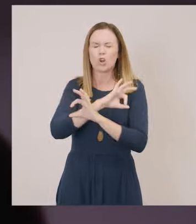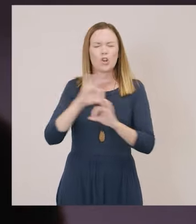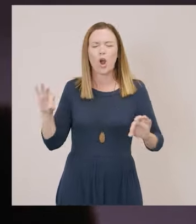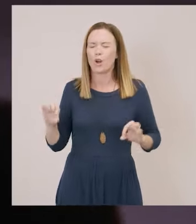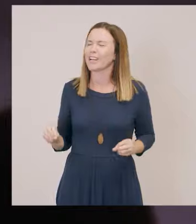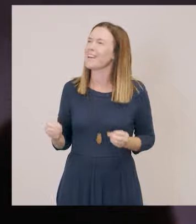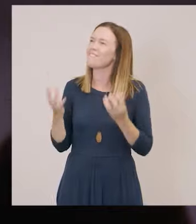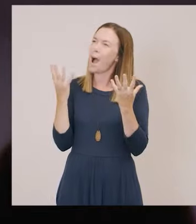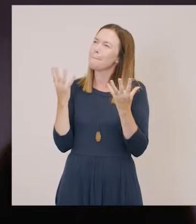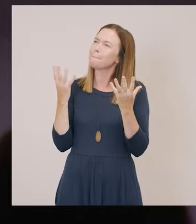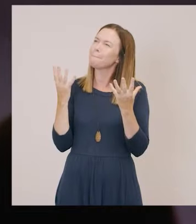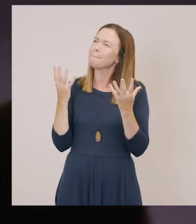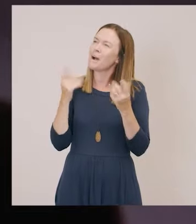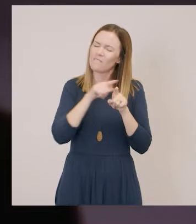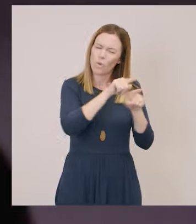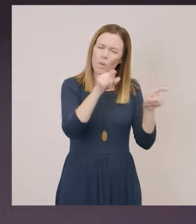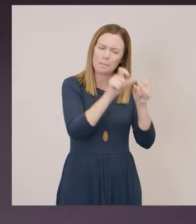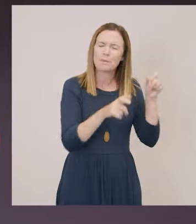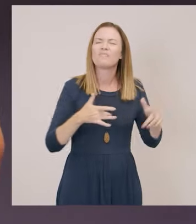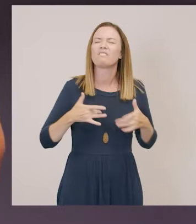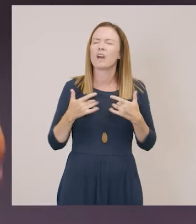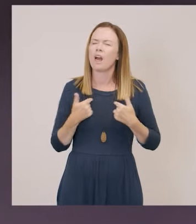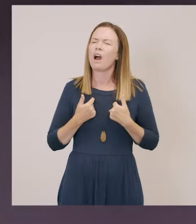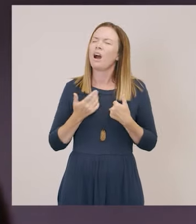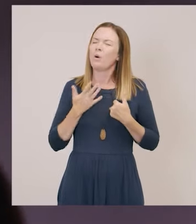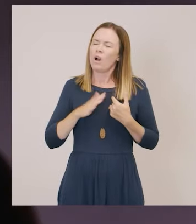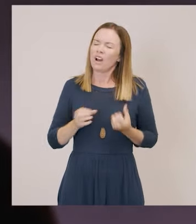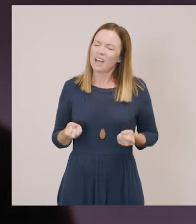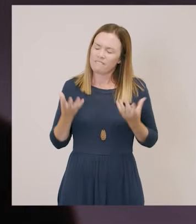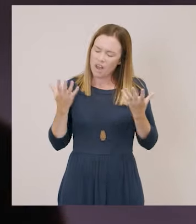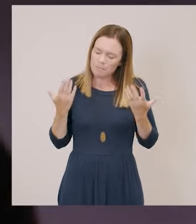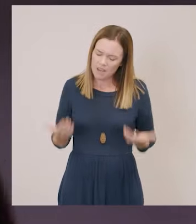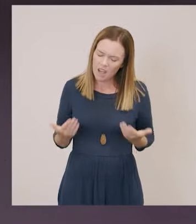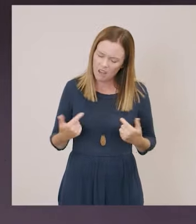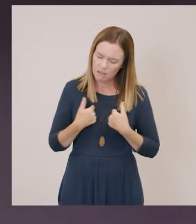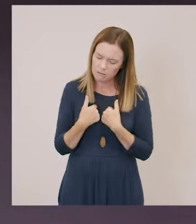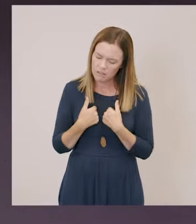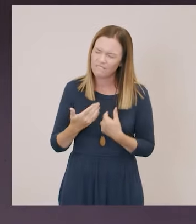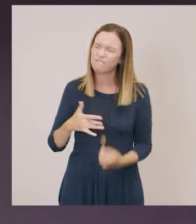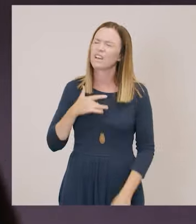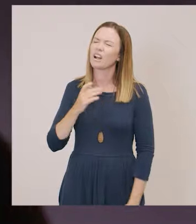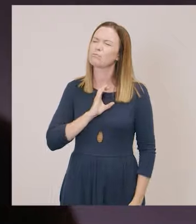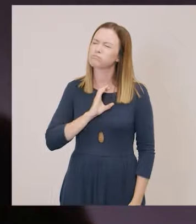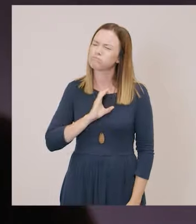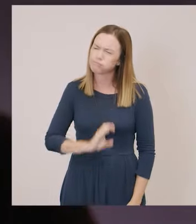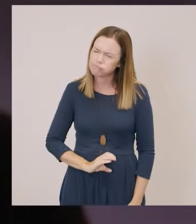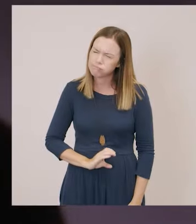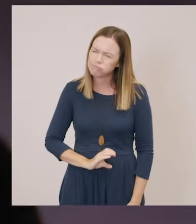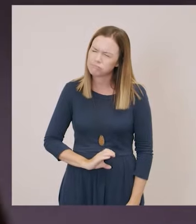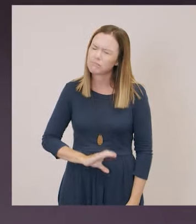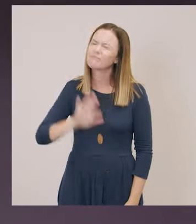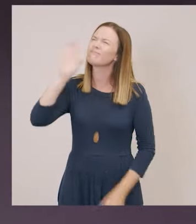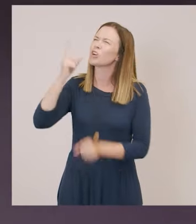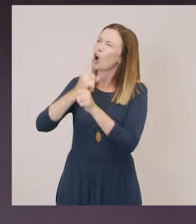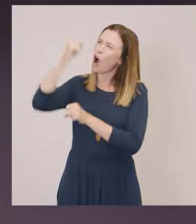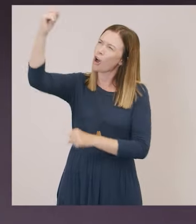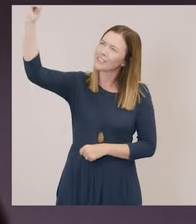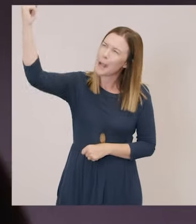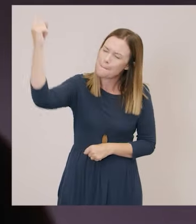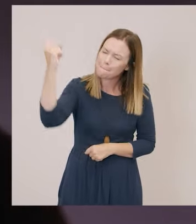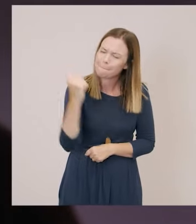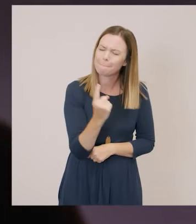up, God. For those who are feeling like quitting right now, for those who are feeling so discouraged, God, would you just come in